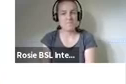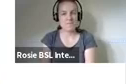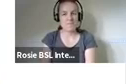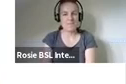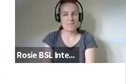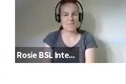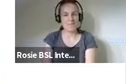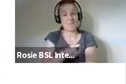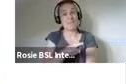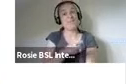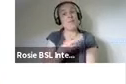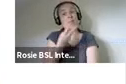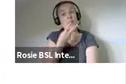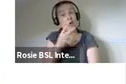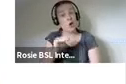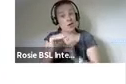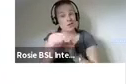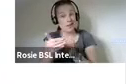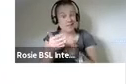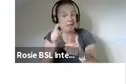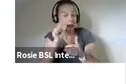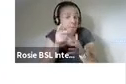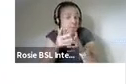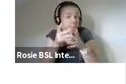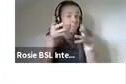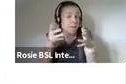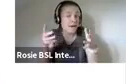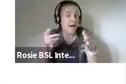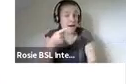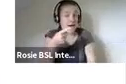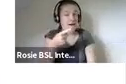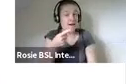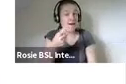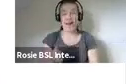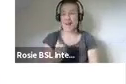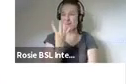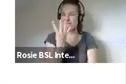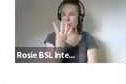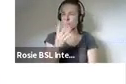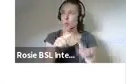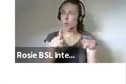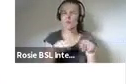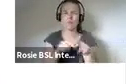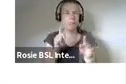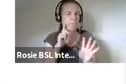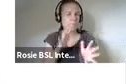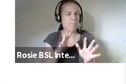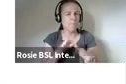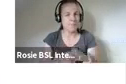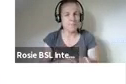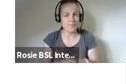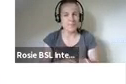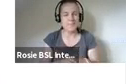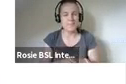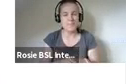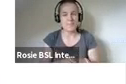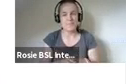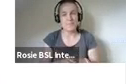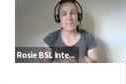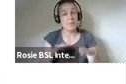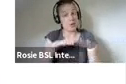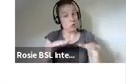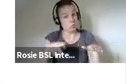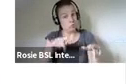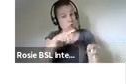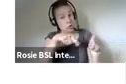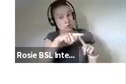Here's the third setting, a bit bigger. This one had like 4 rooms in it, and the children in the